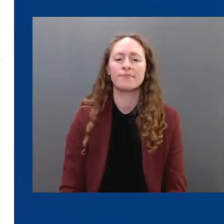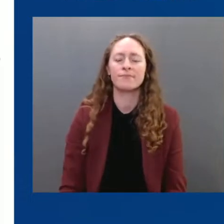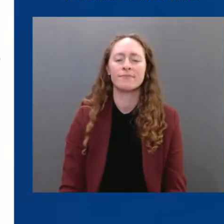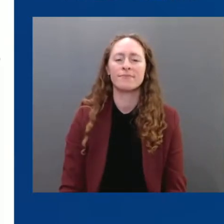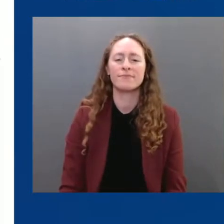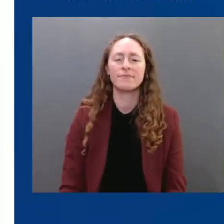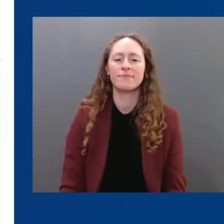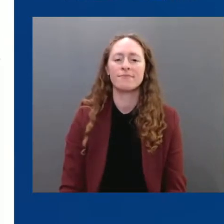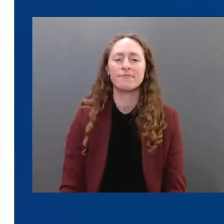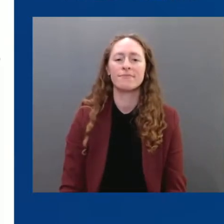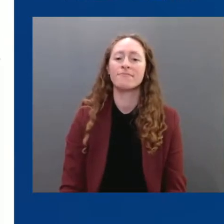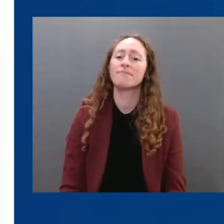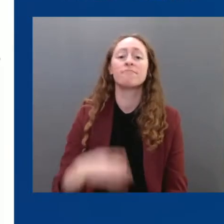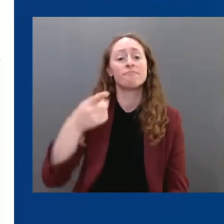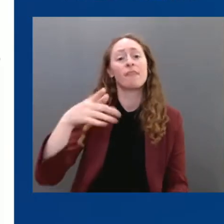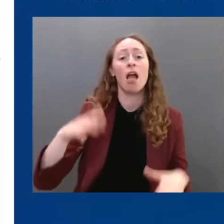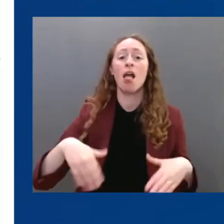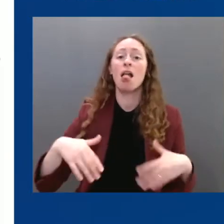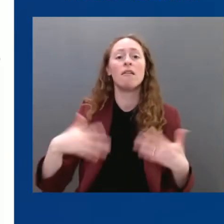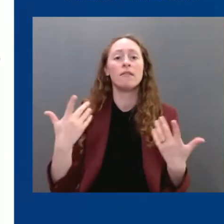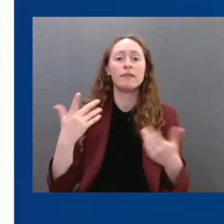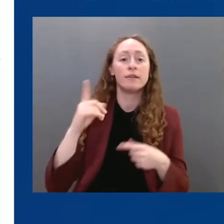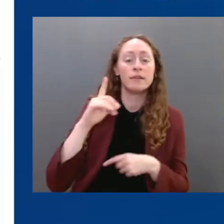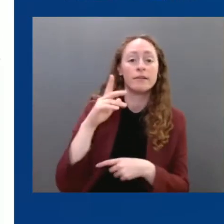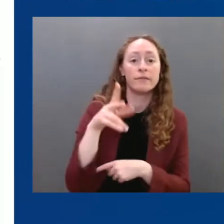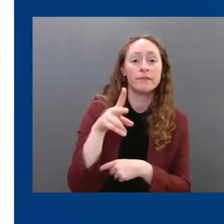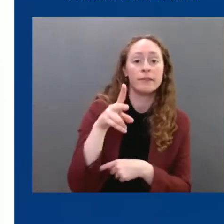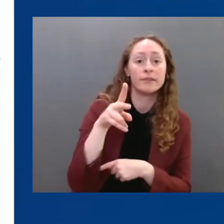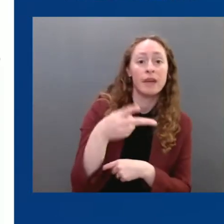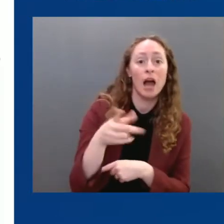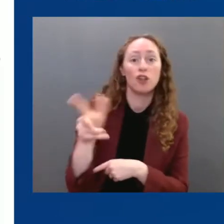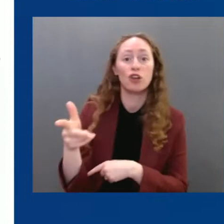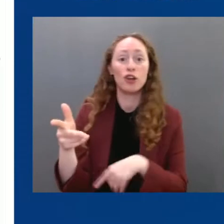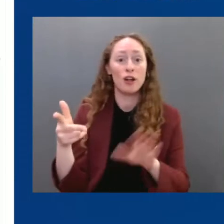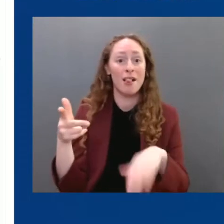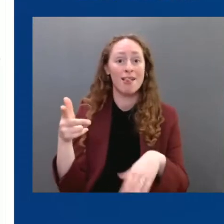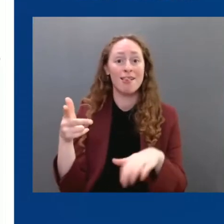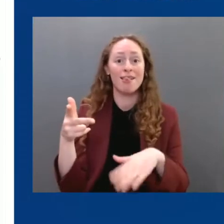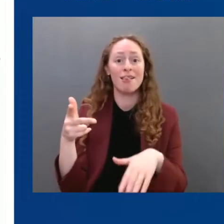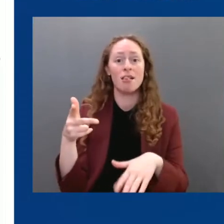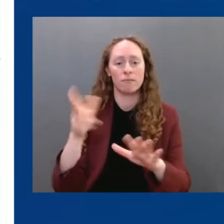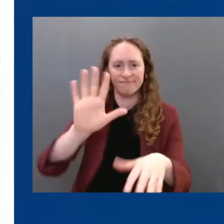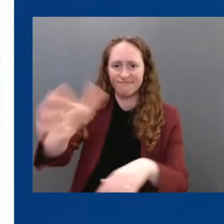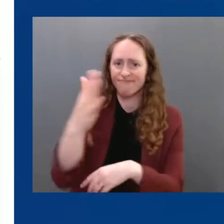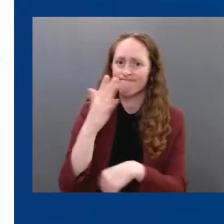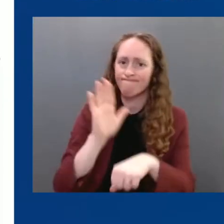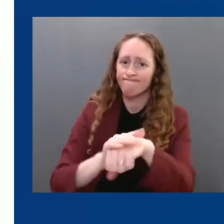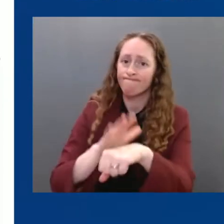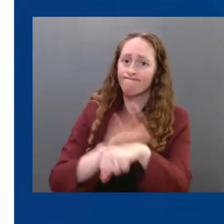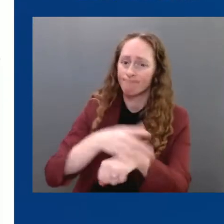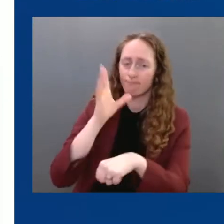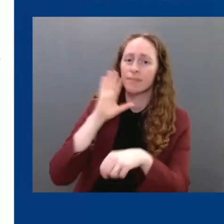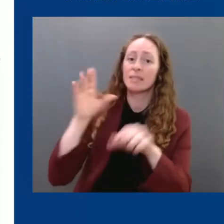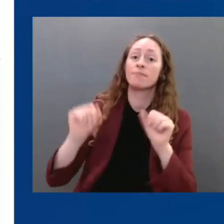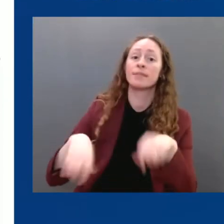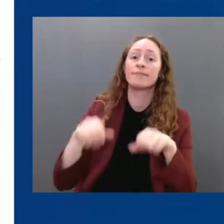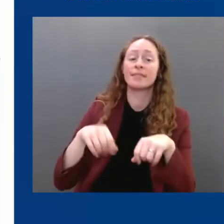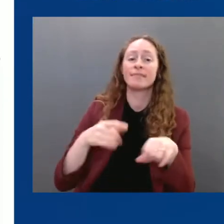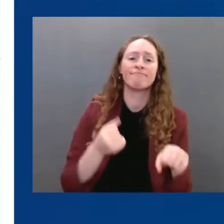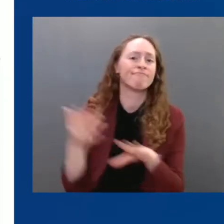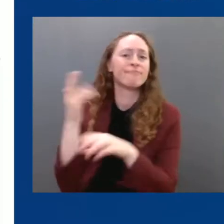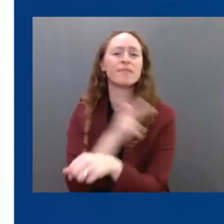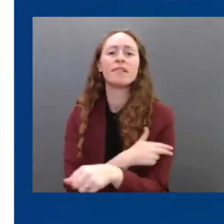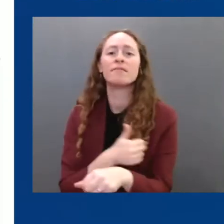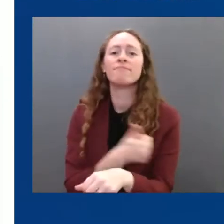had a primary series and 2 or more booster doses, shown by the purple line. This graph shows